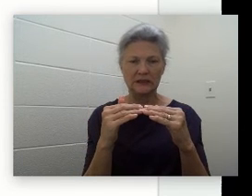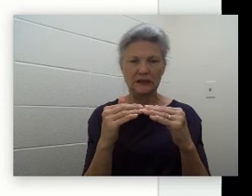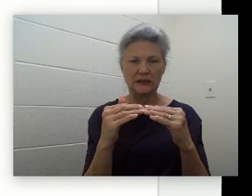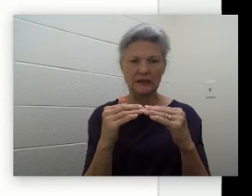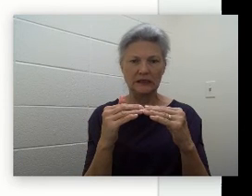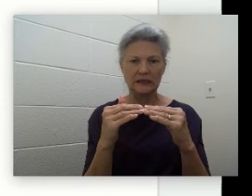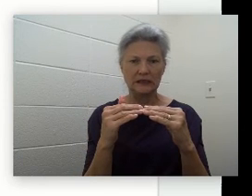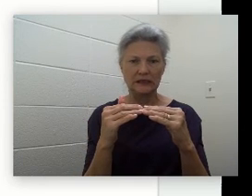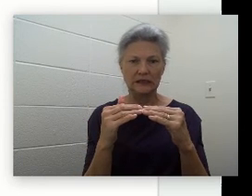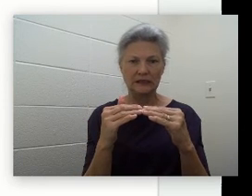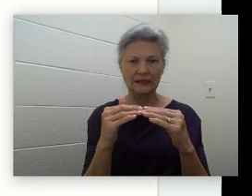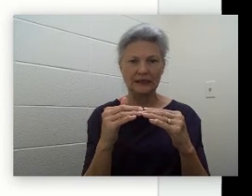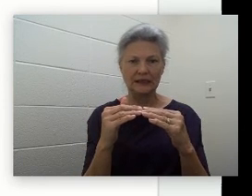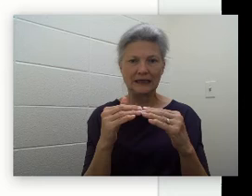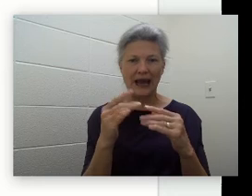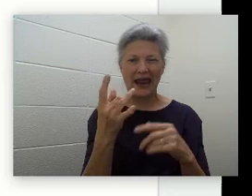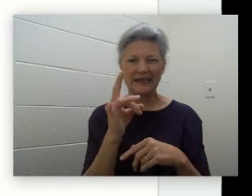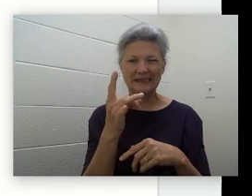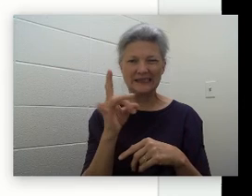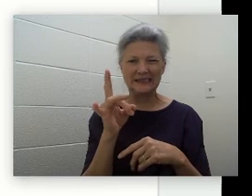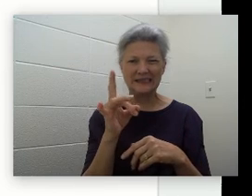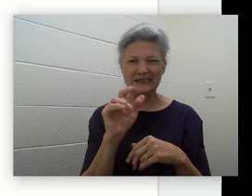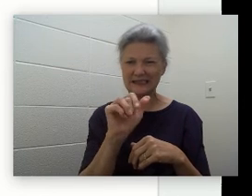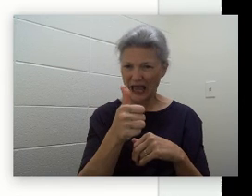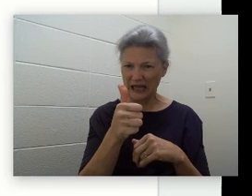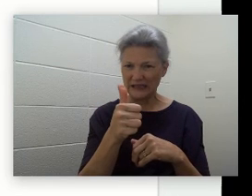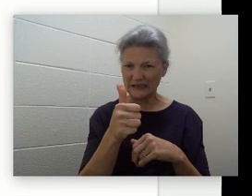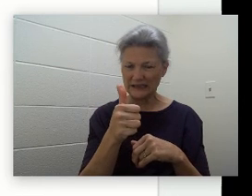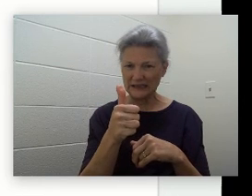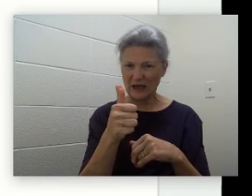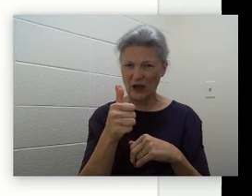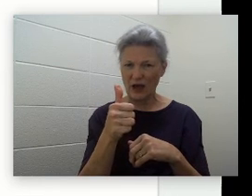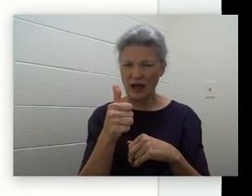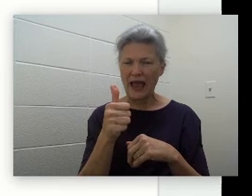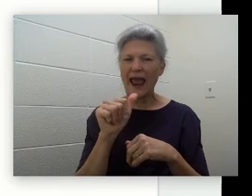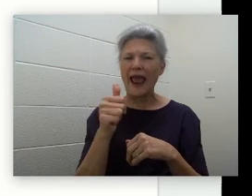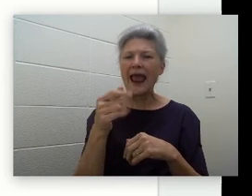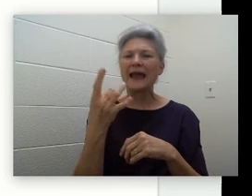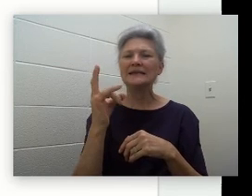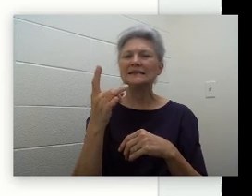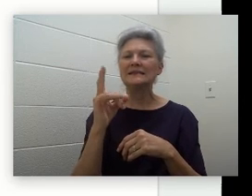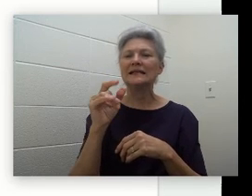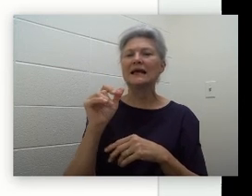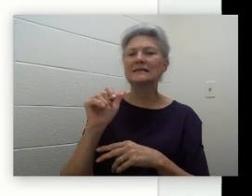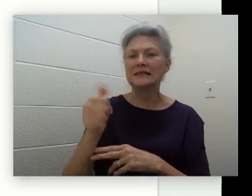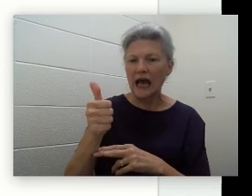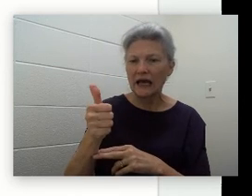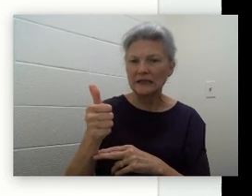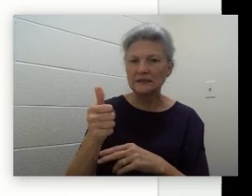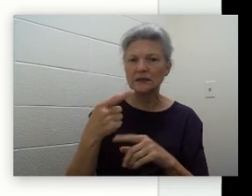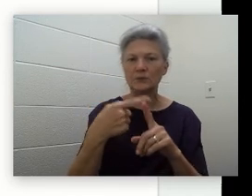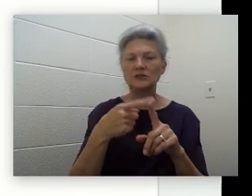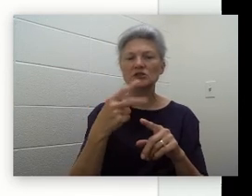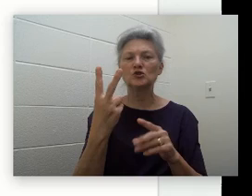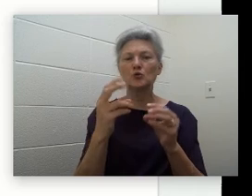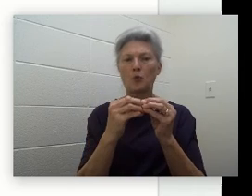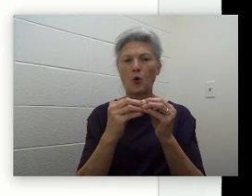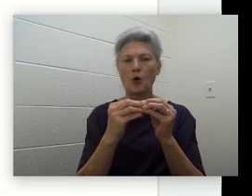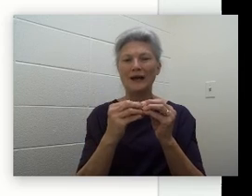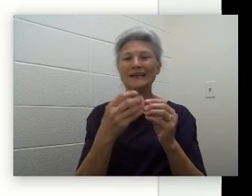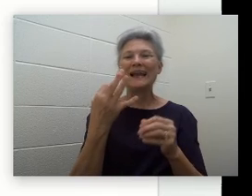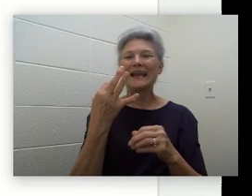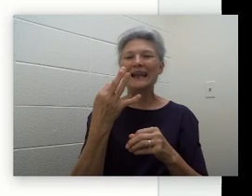is 18 tens. 18 tens plus 2 more tens